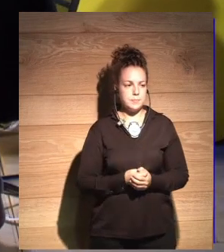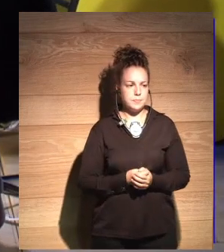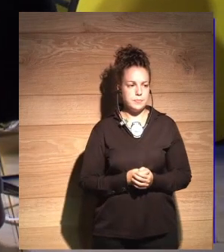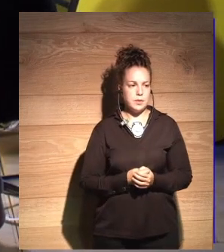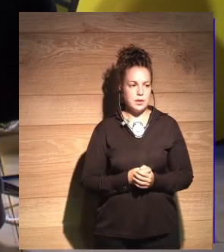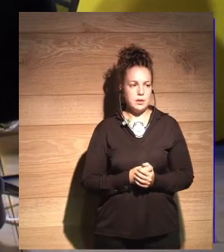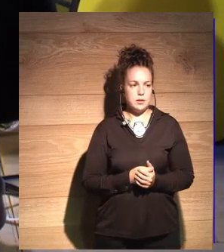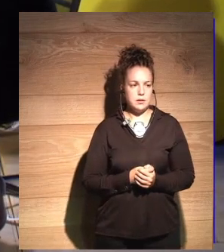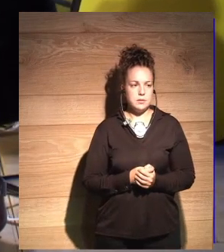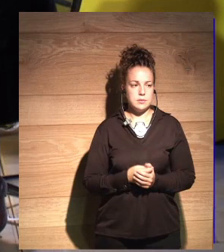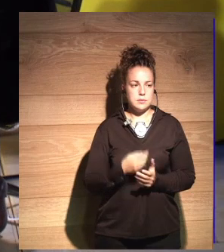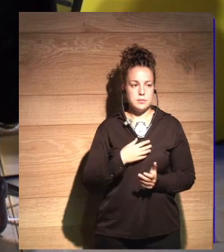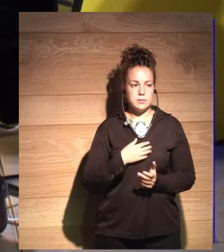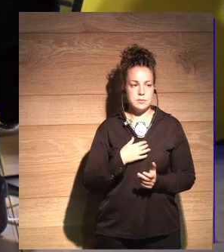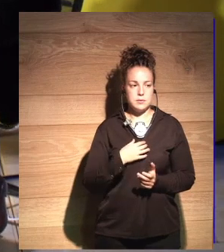could we?